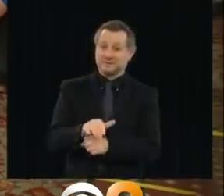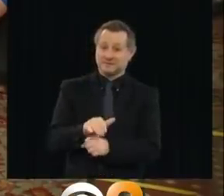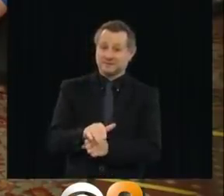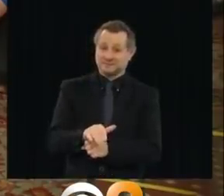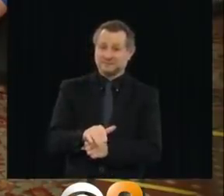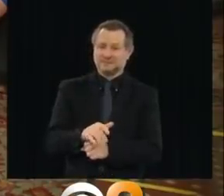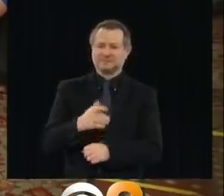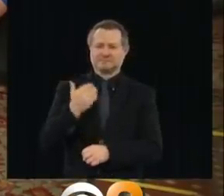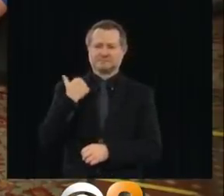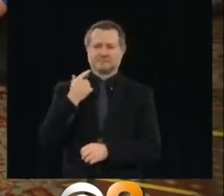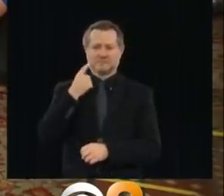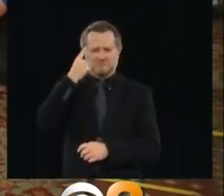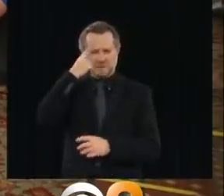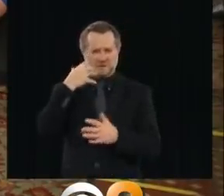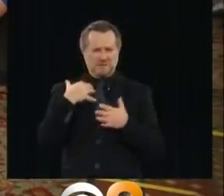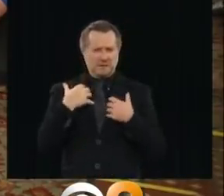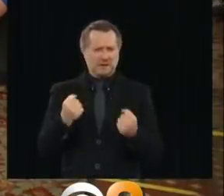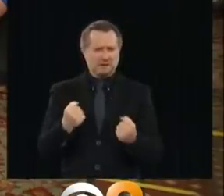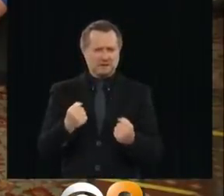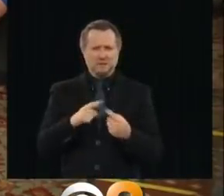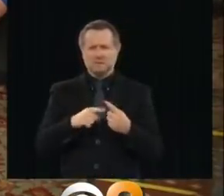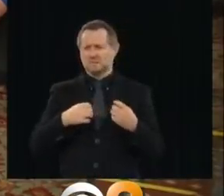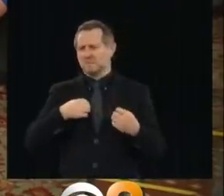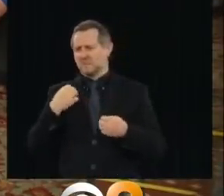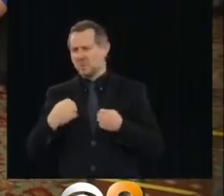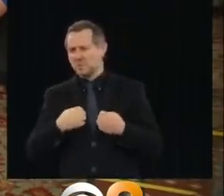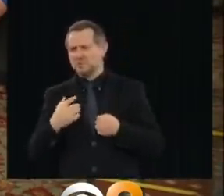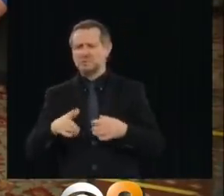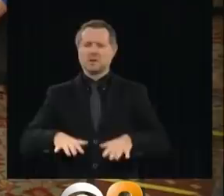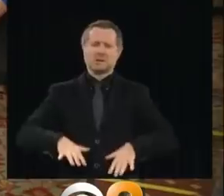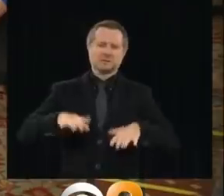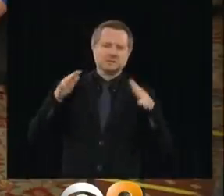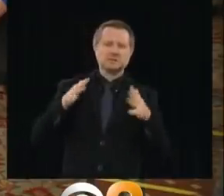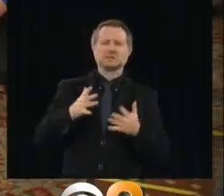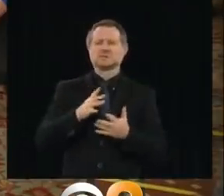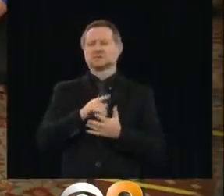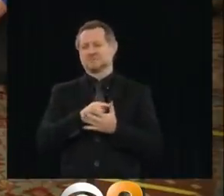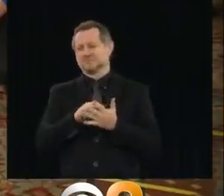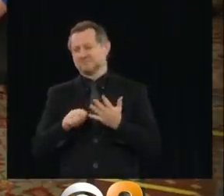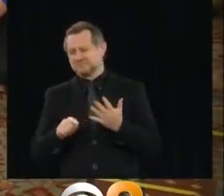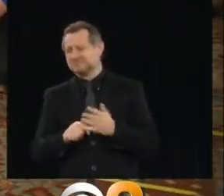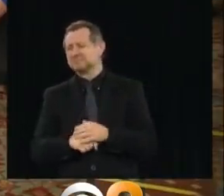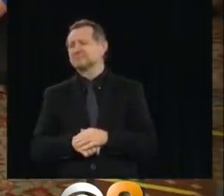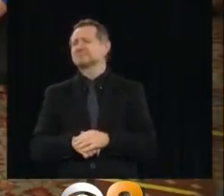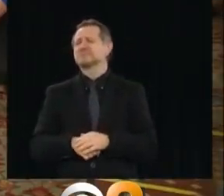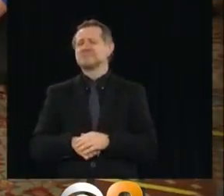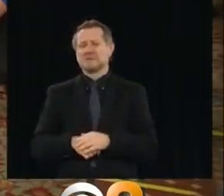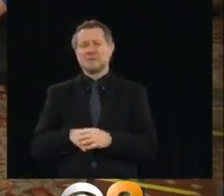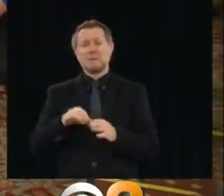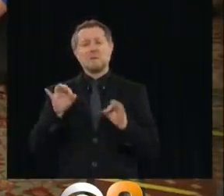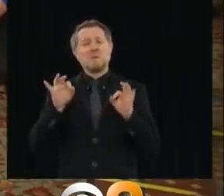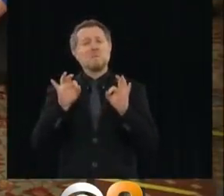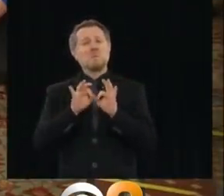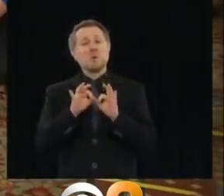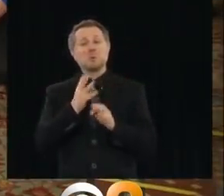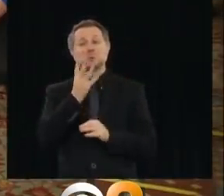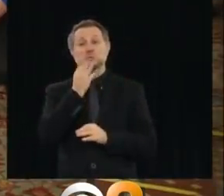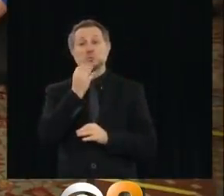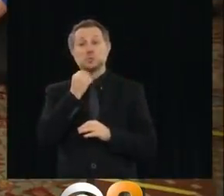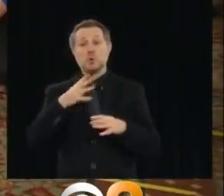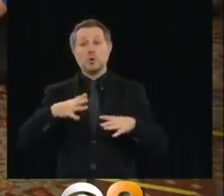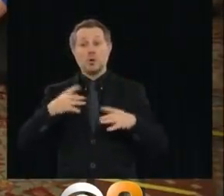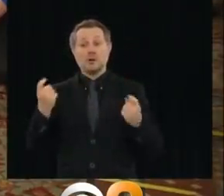about mental health, you talk about emotion, you talk about anxiety. There's a very important Jewish holiday coming up.